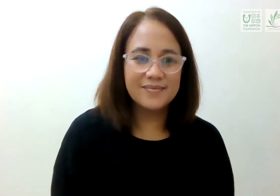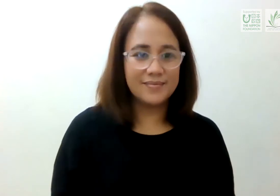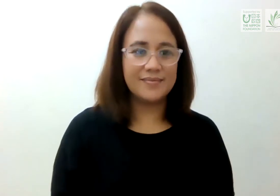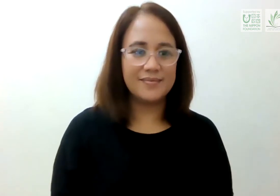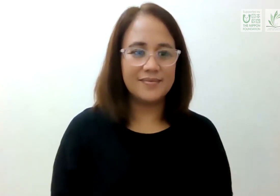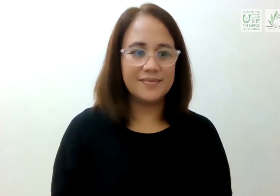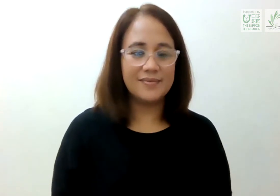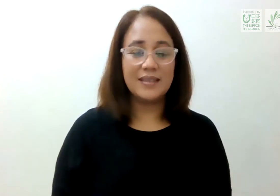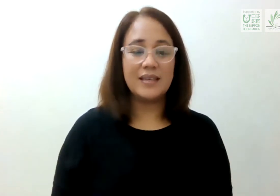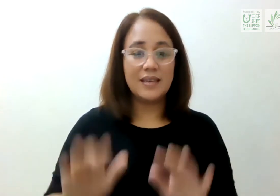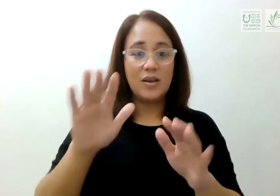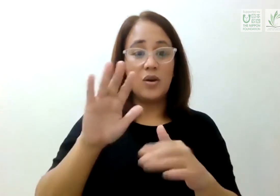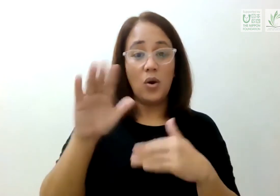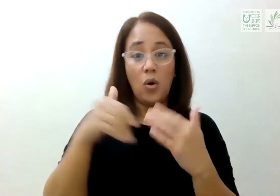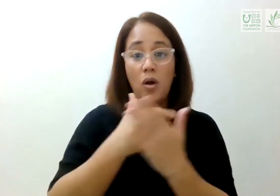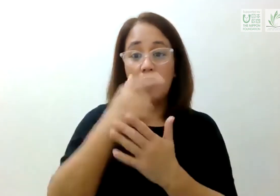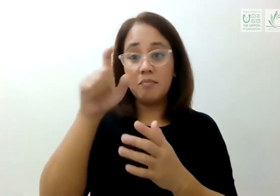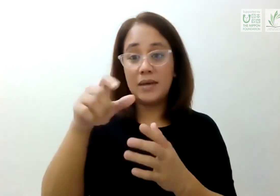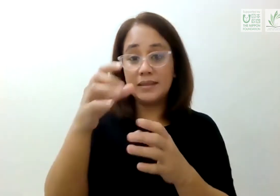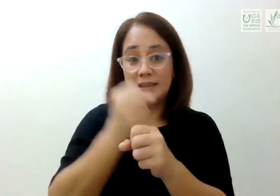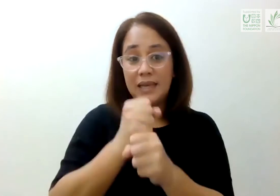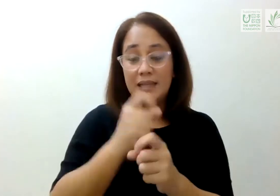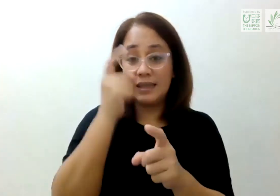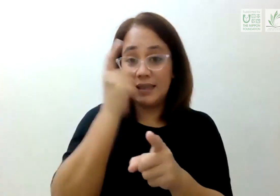everybody should get the correct answer. And if you